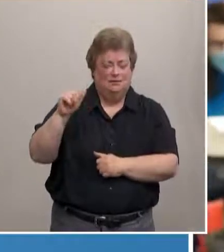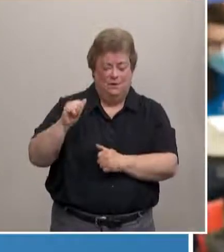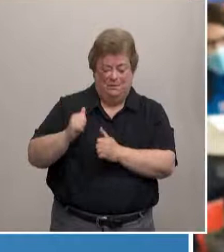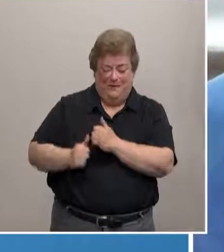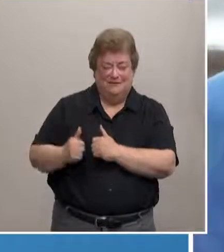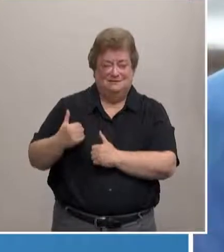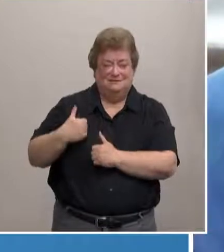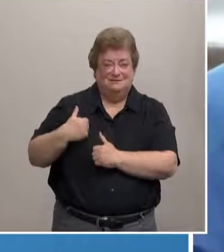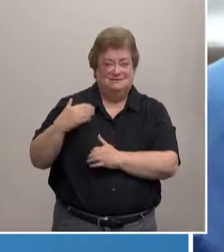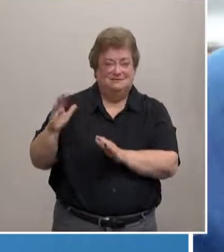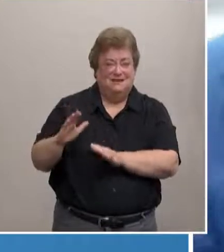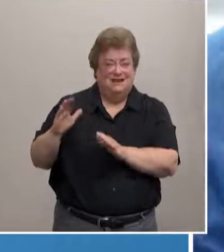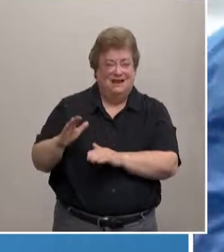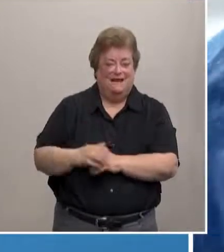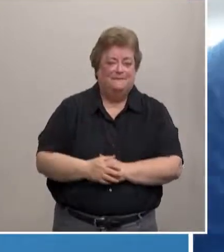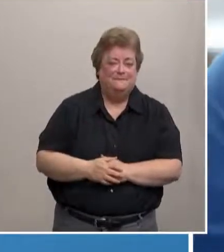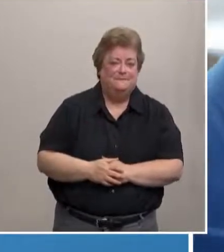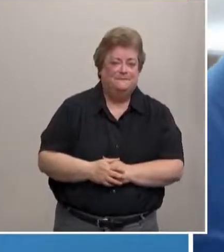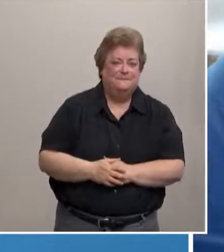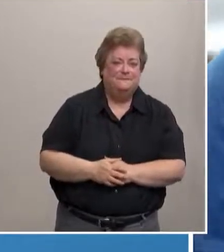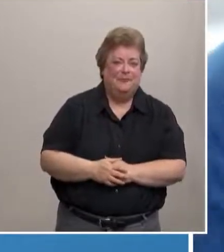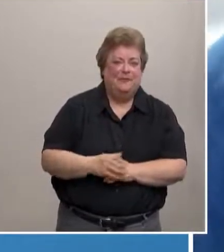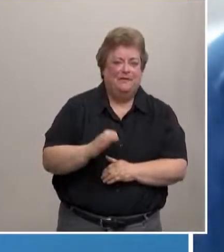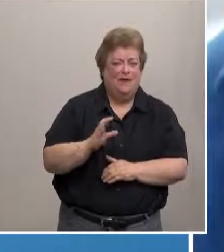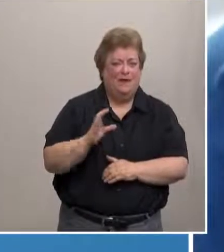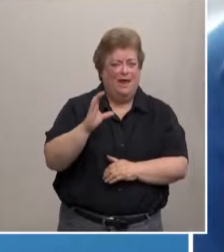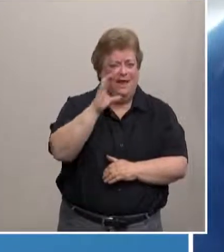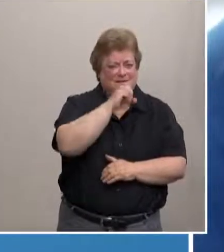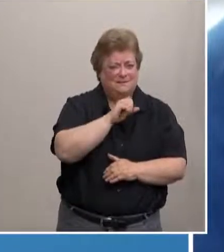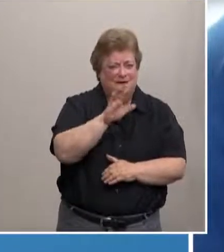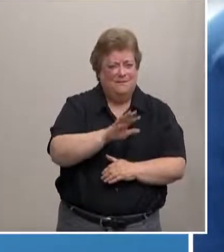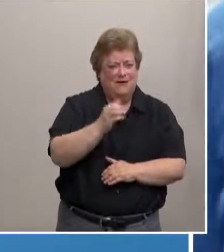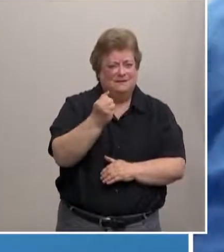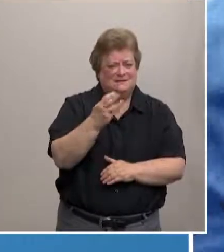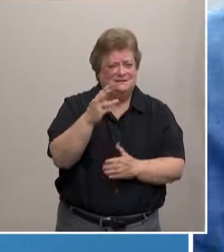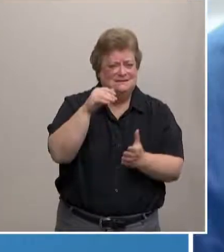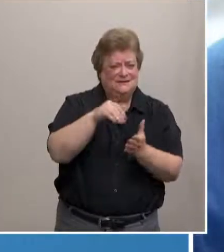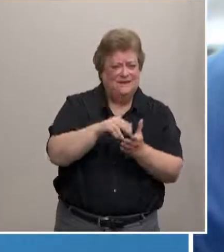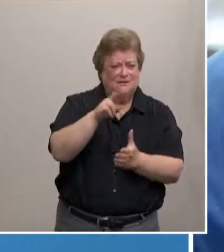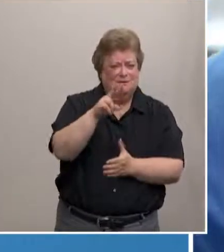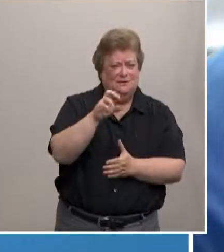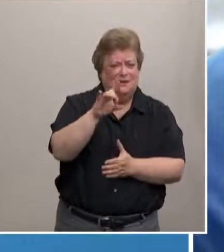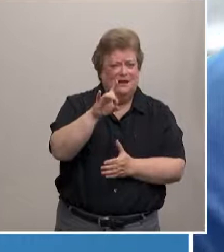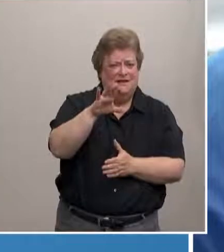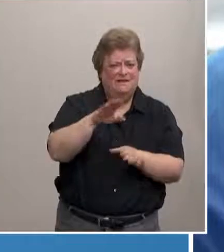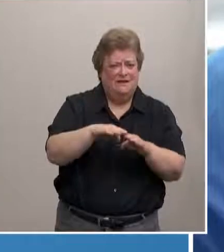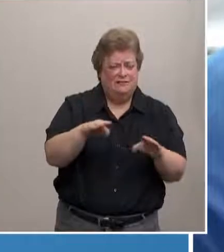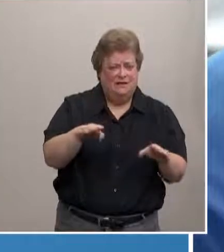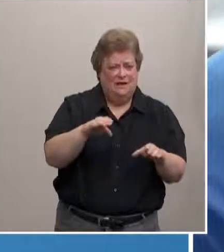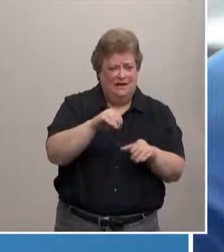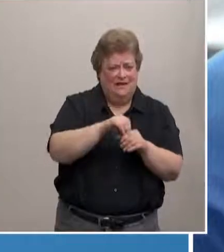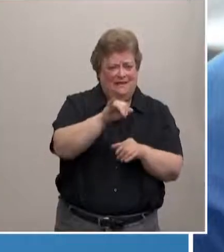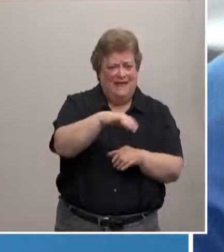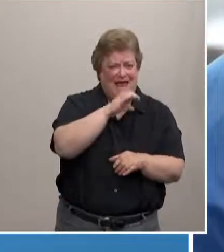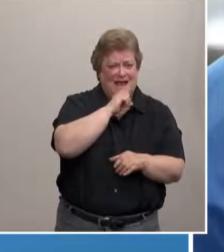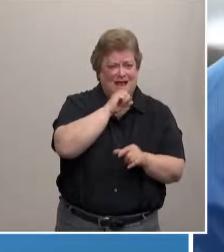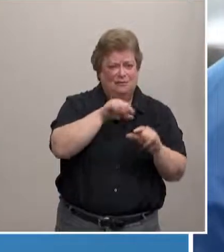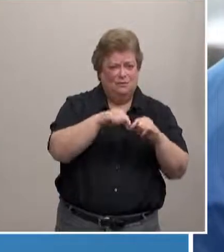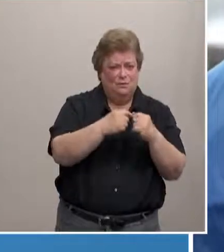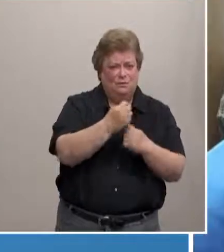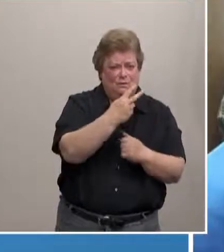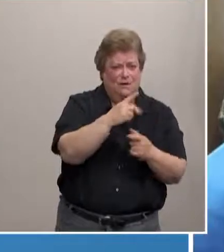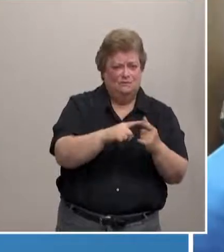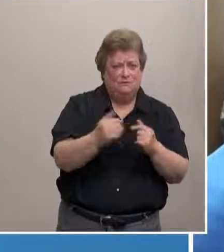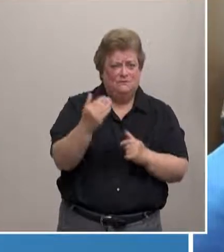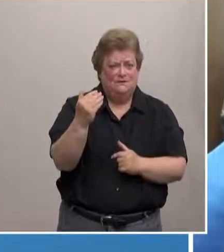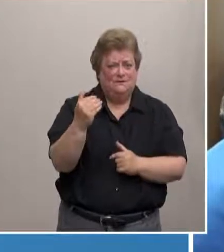Sunday. There are an estimated 16,285 children in that 12 through 15 age group, and